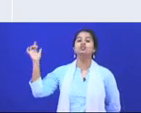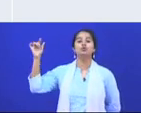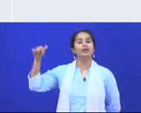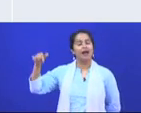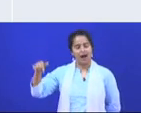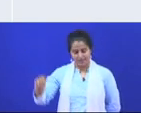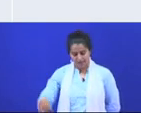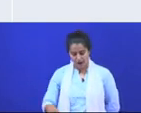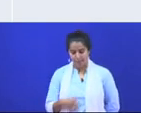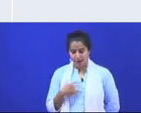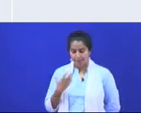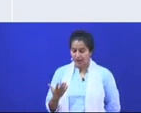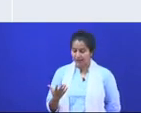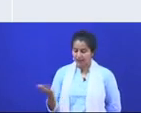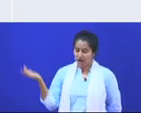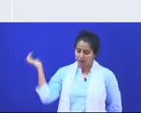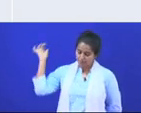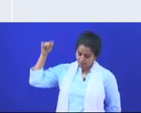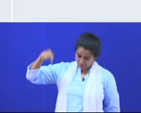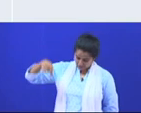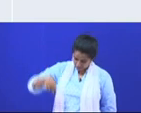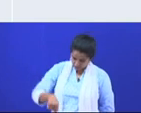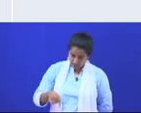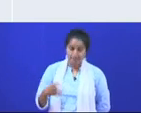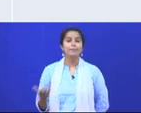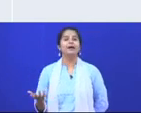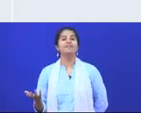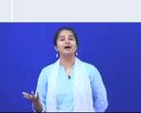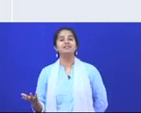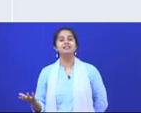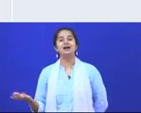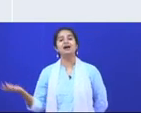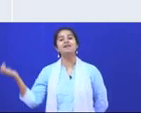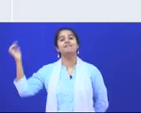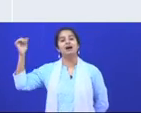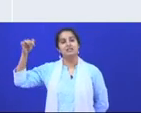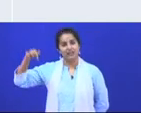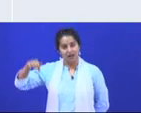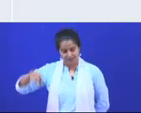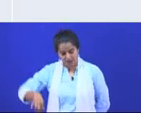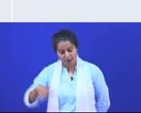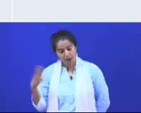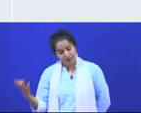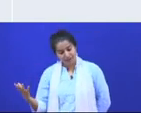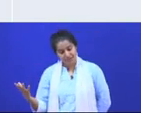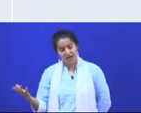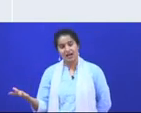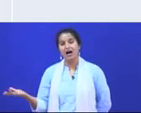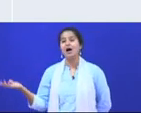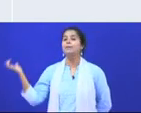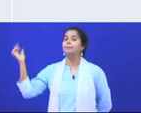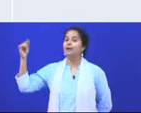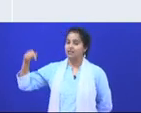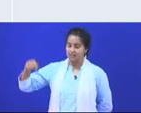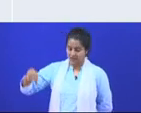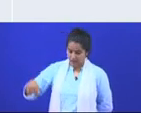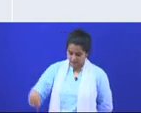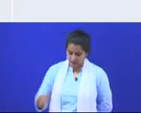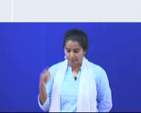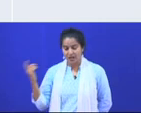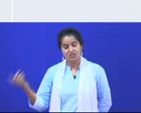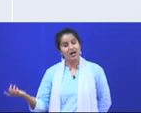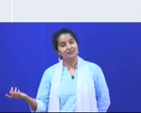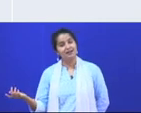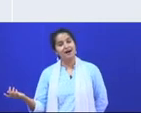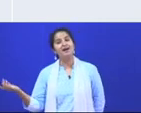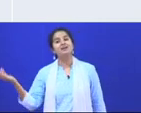churika, churikayam, balika, balikayam, vatika, vatikayam, patashala,